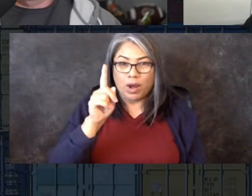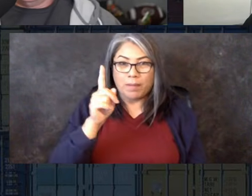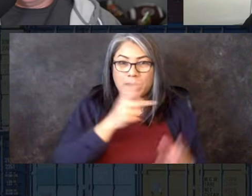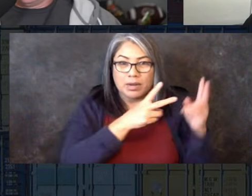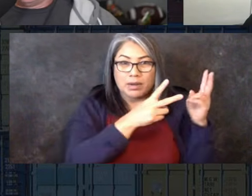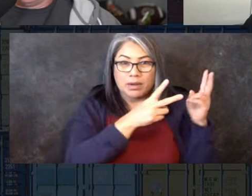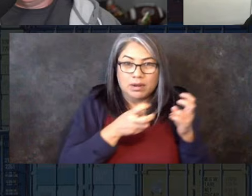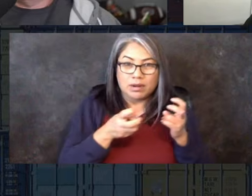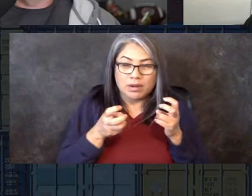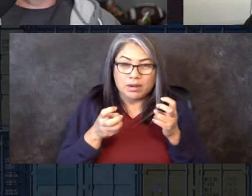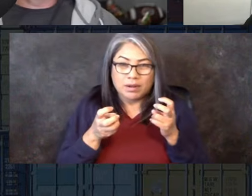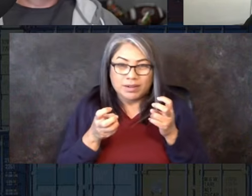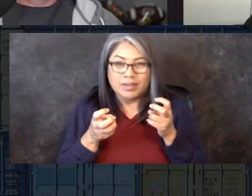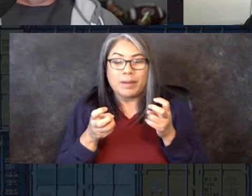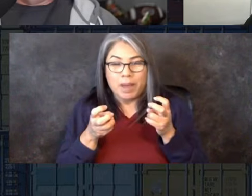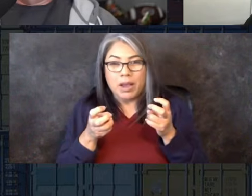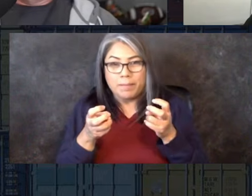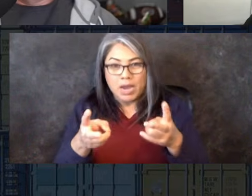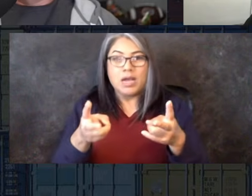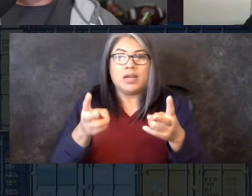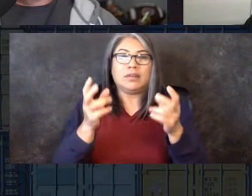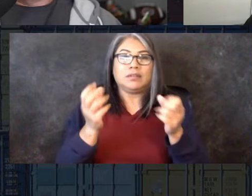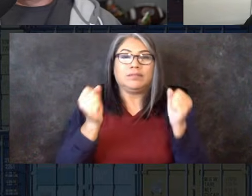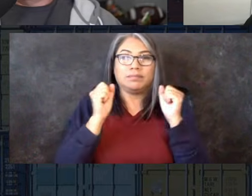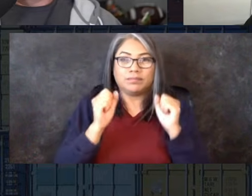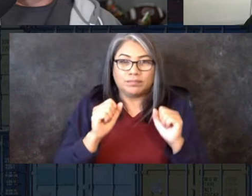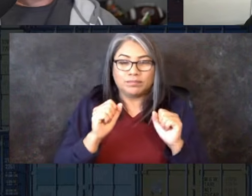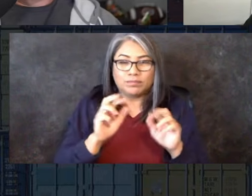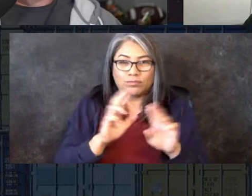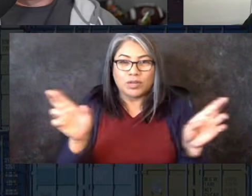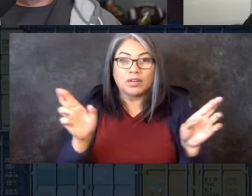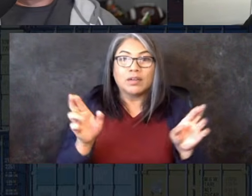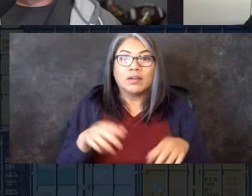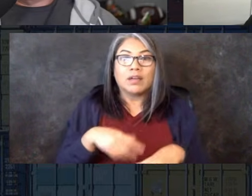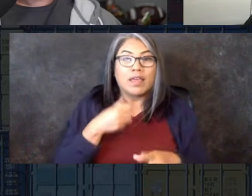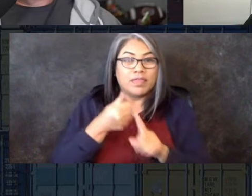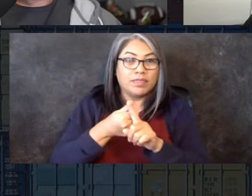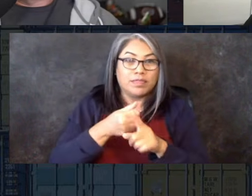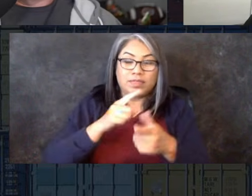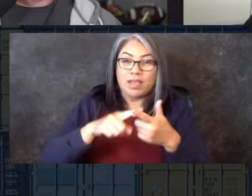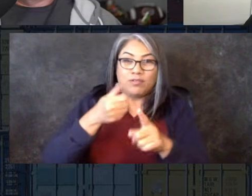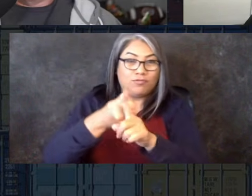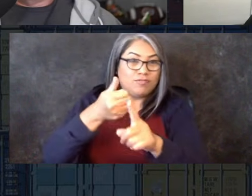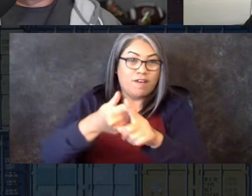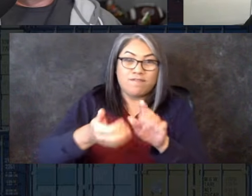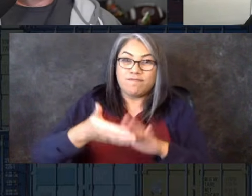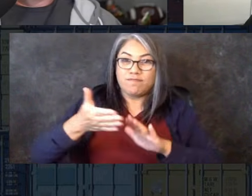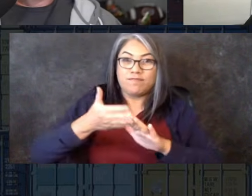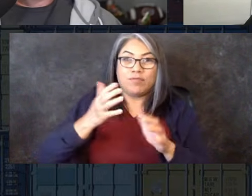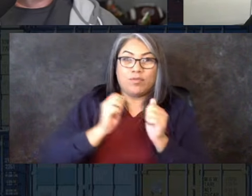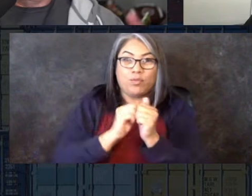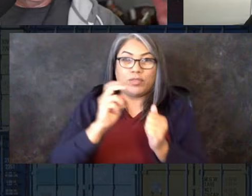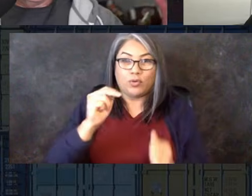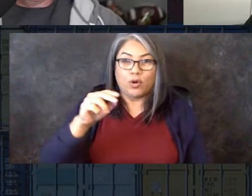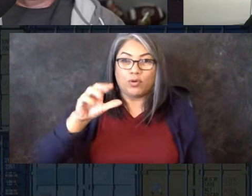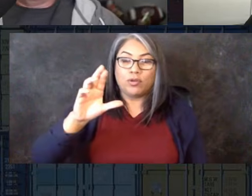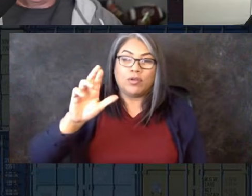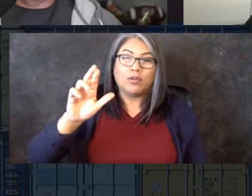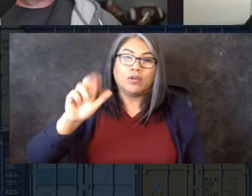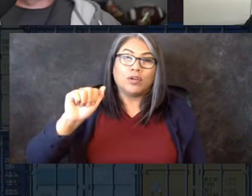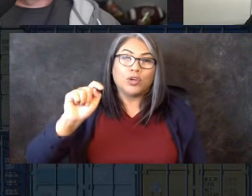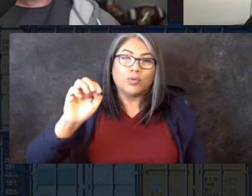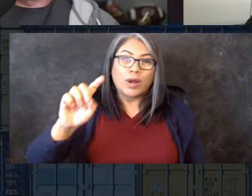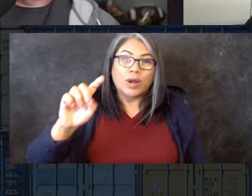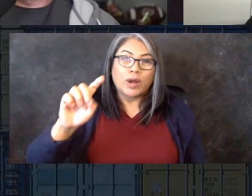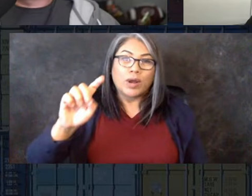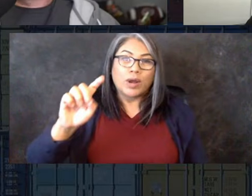And come on, send. There we go. And you'll be off and running on your own with your own curated packages. And having your own